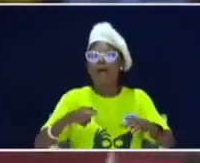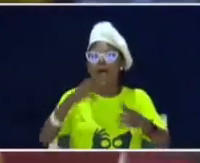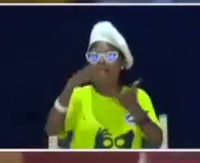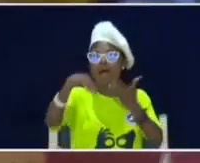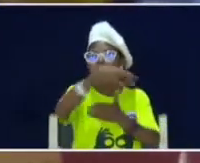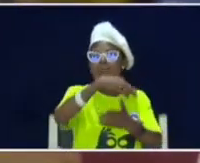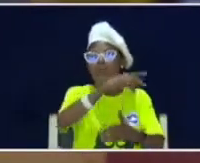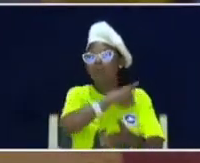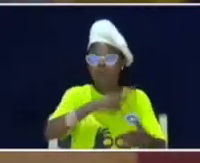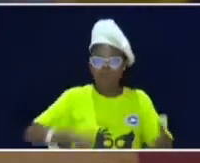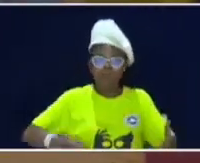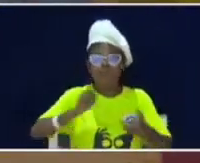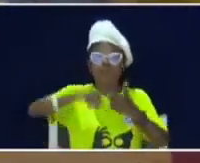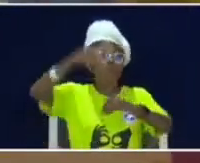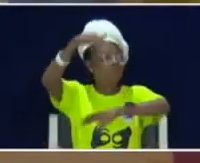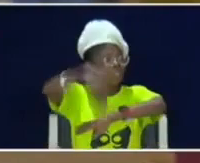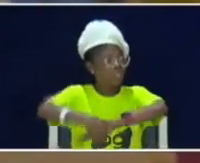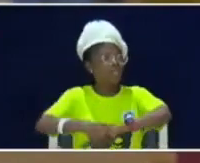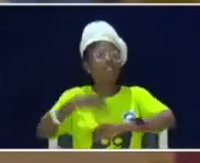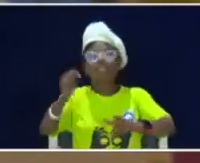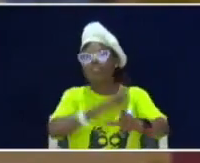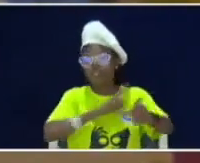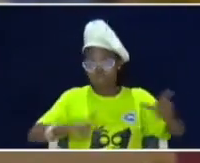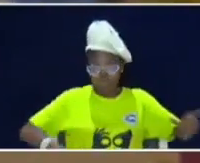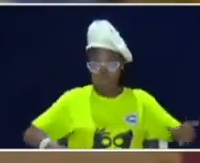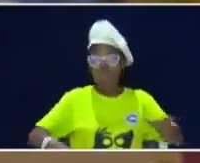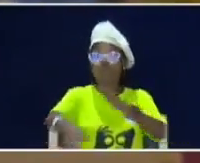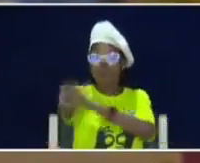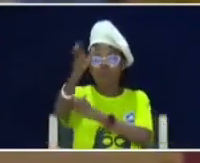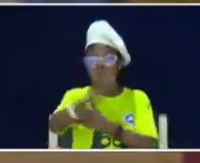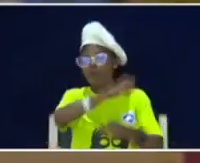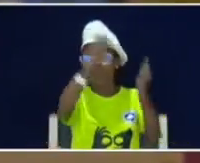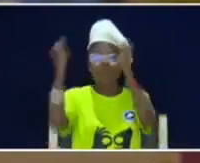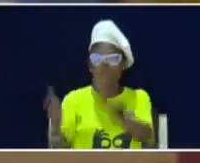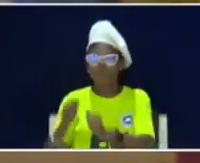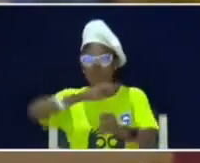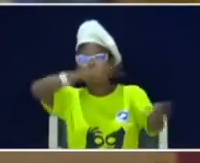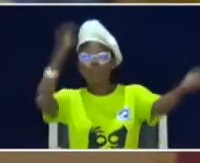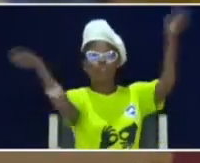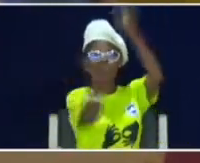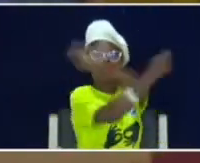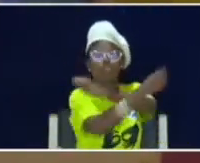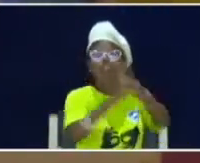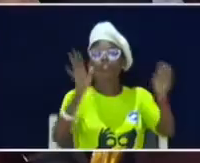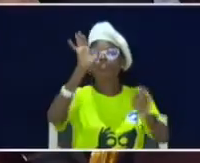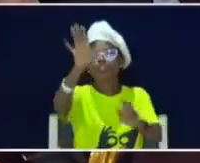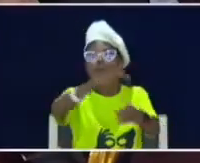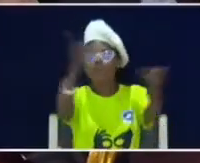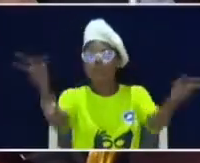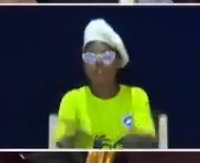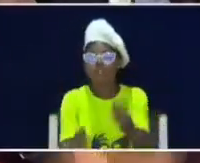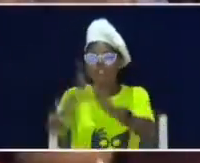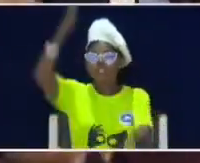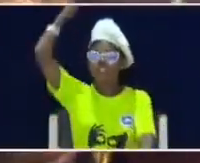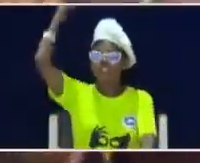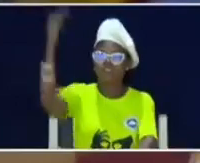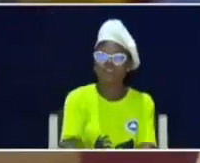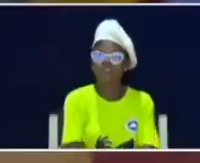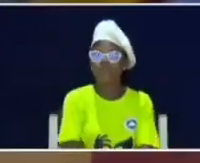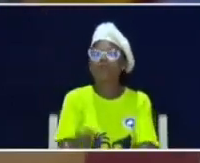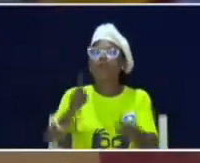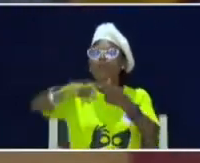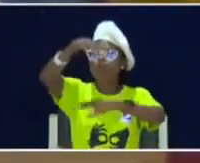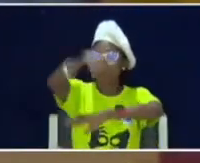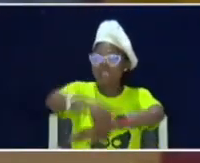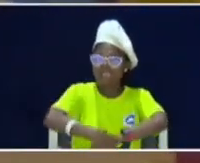I pray tonight the Lord God Almighty will change your position in the name of Jesus.